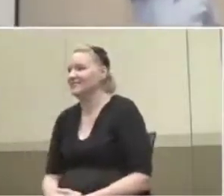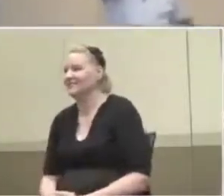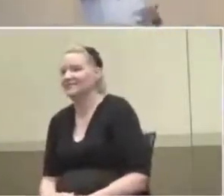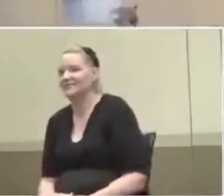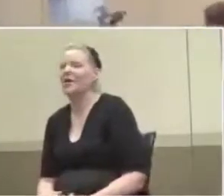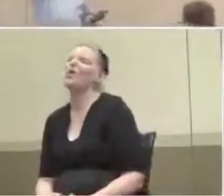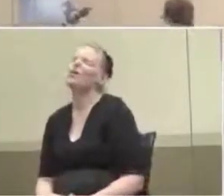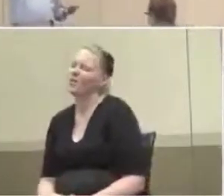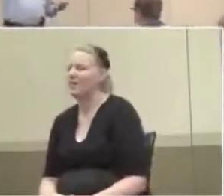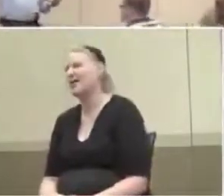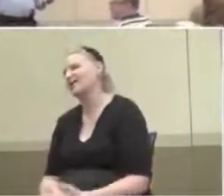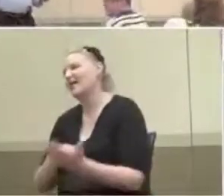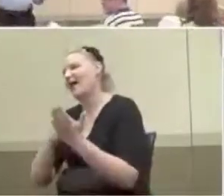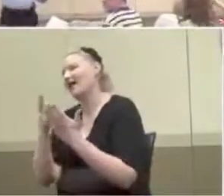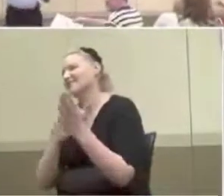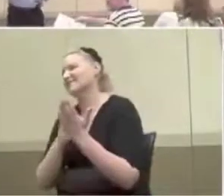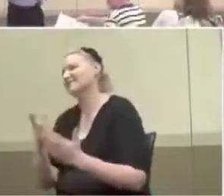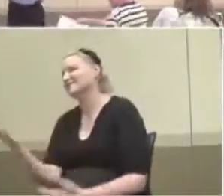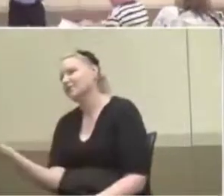Oh, come on, tell the truth.